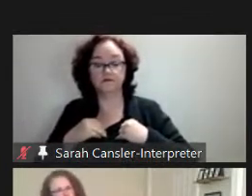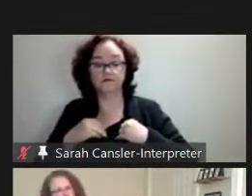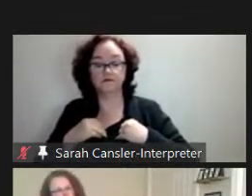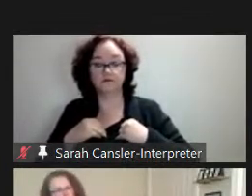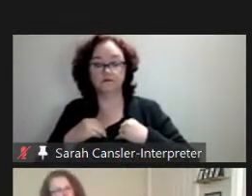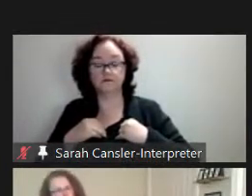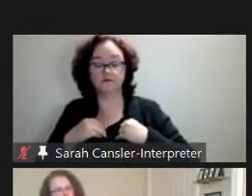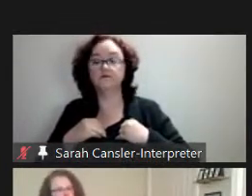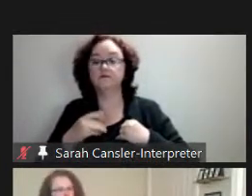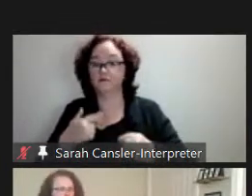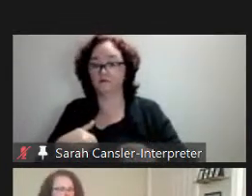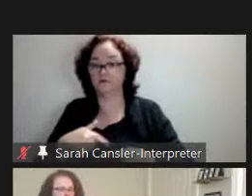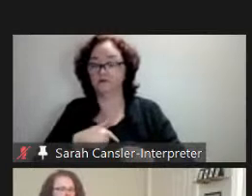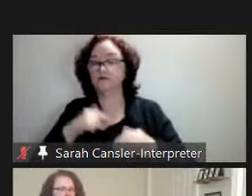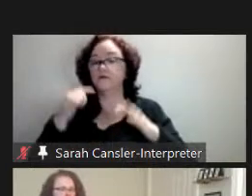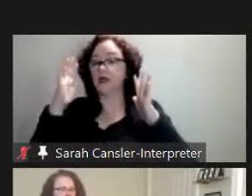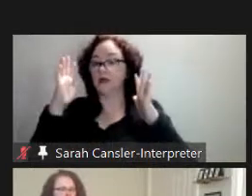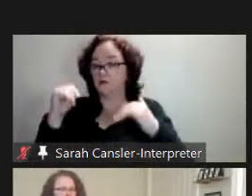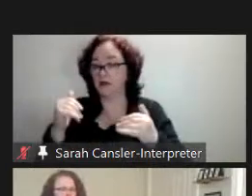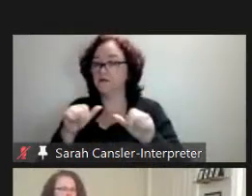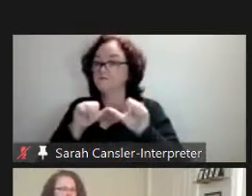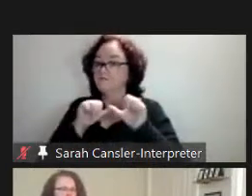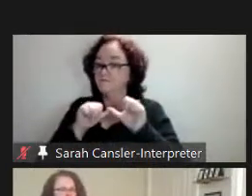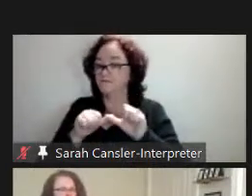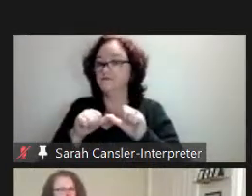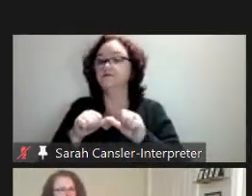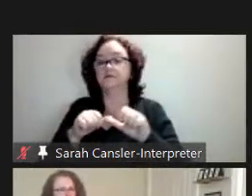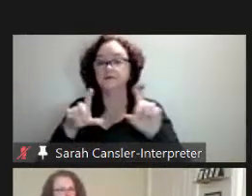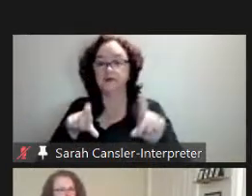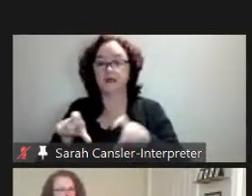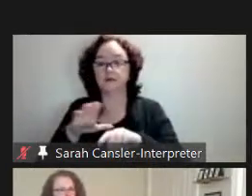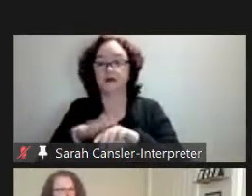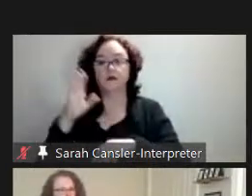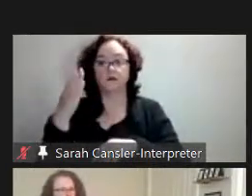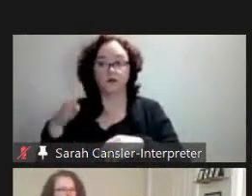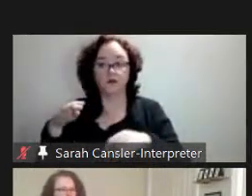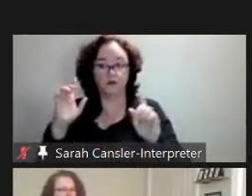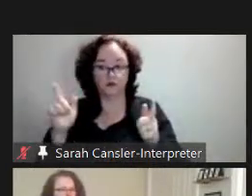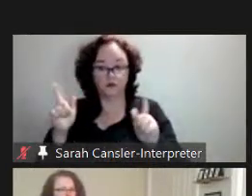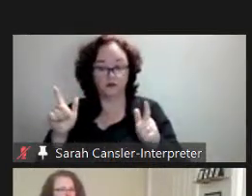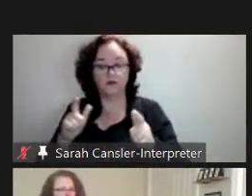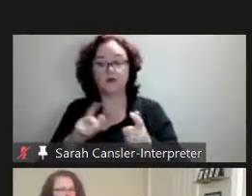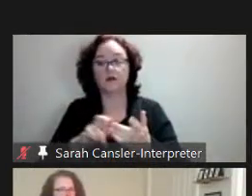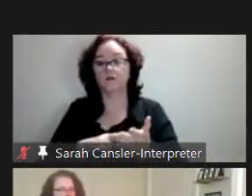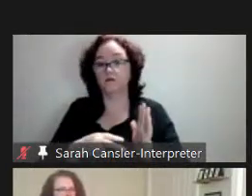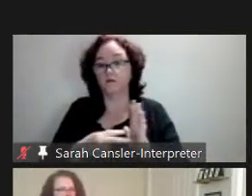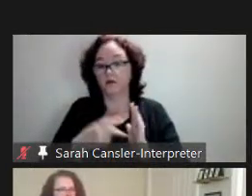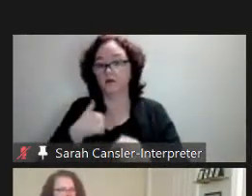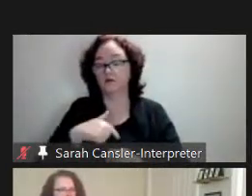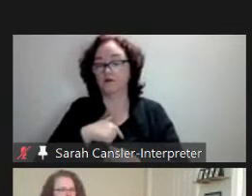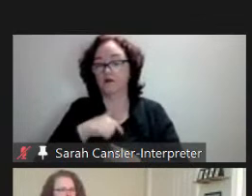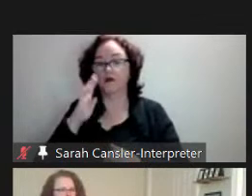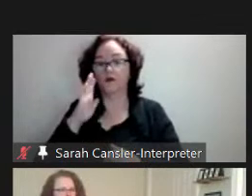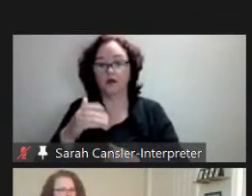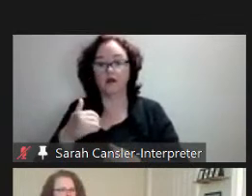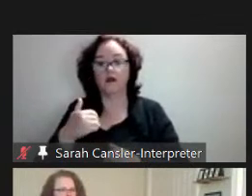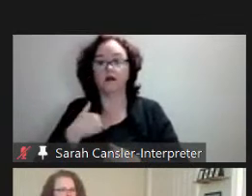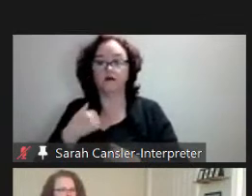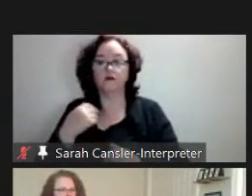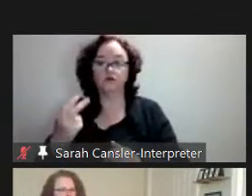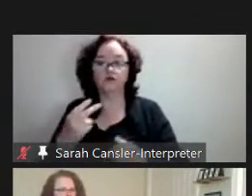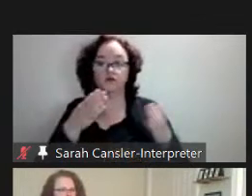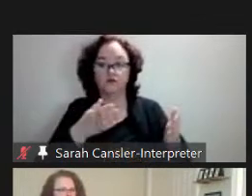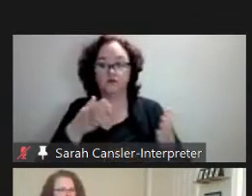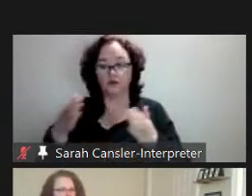in service on the blue line also. So we potentially will have 2 consists for testing on the blue